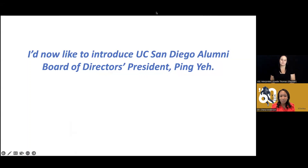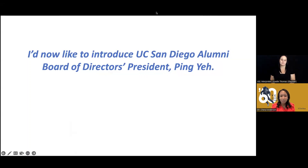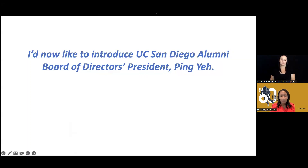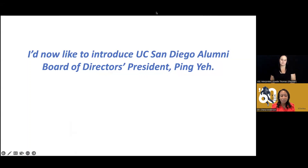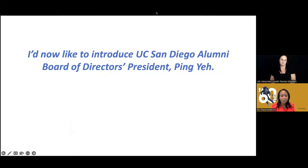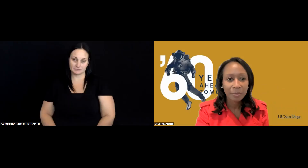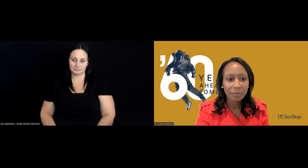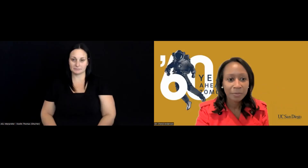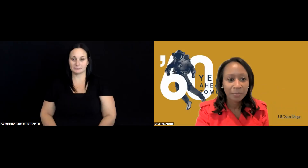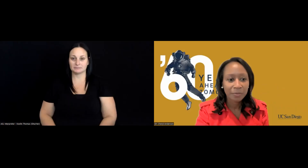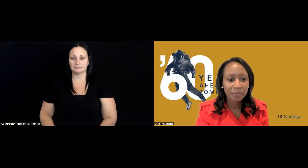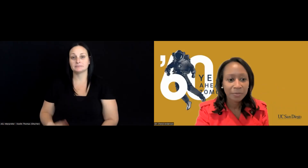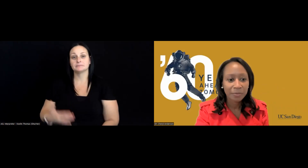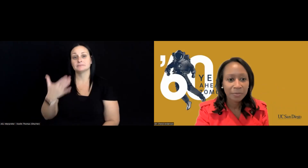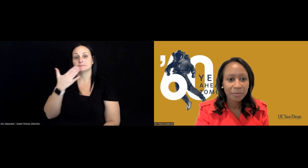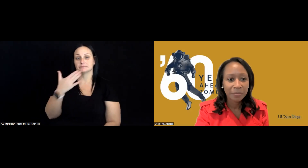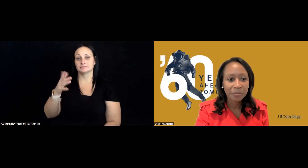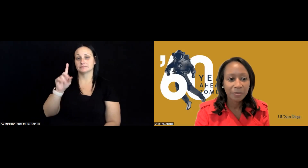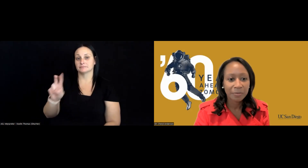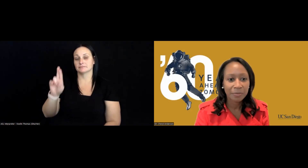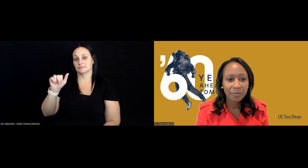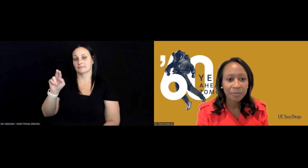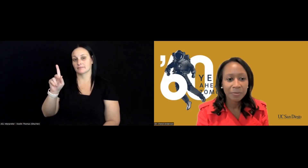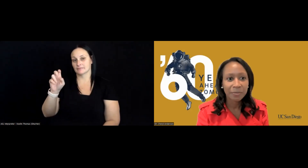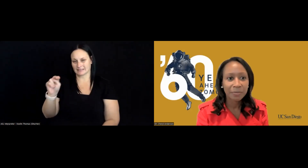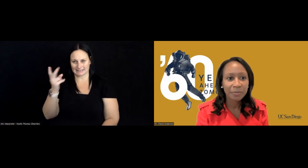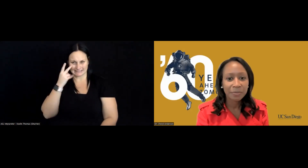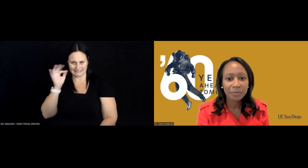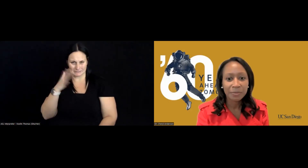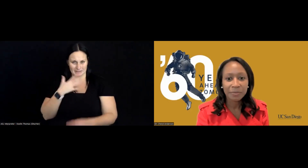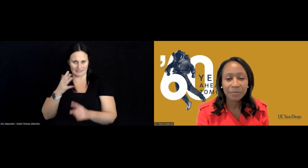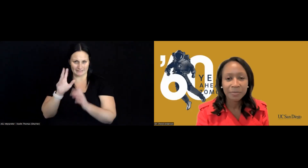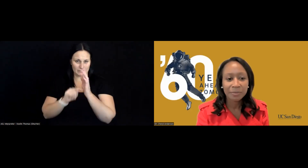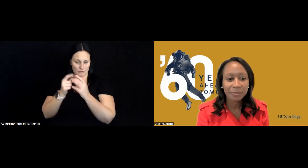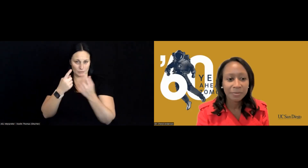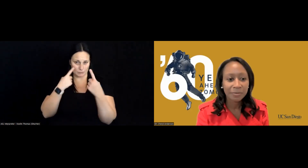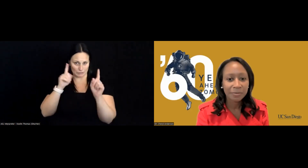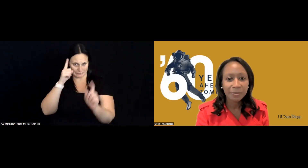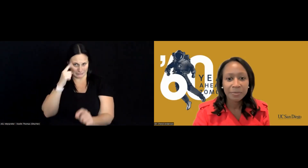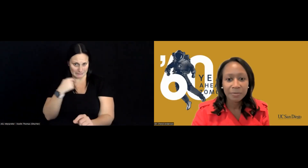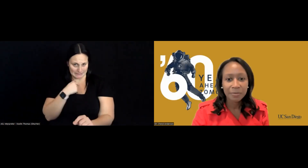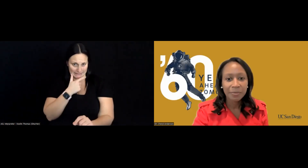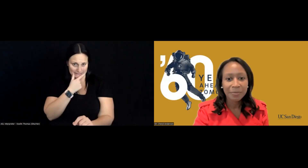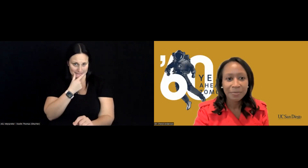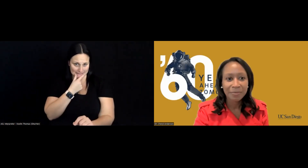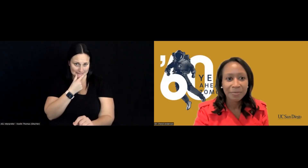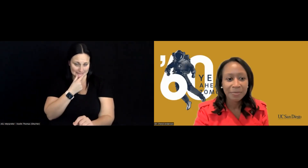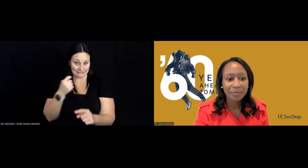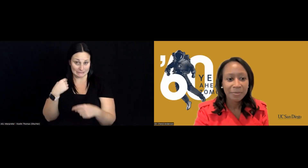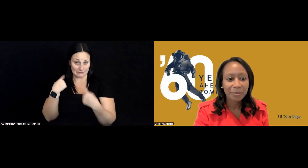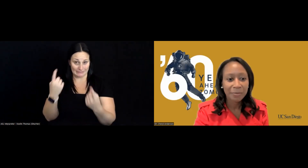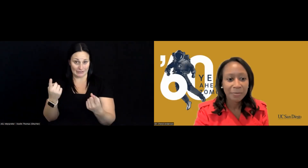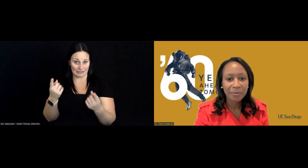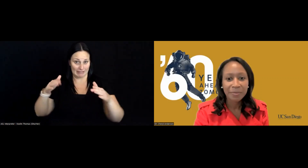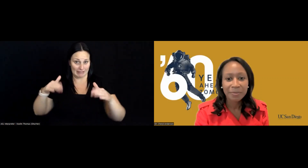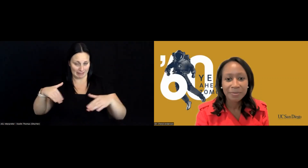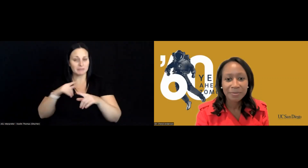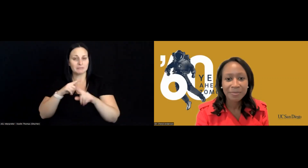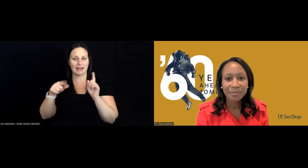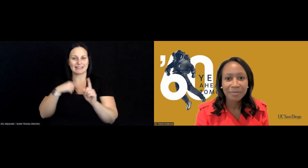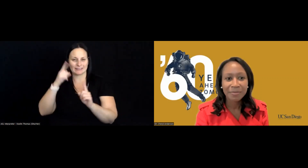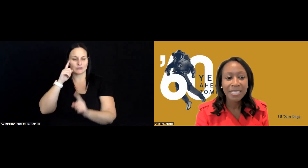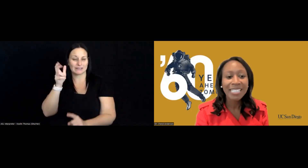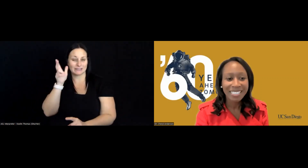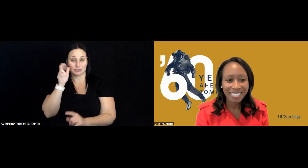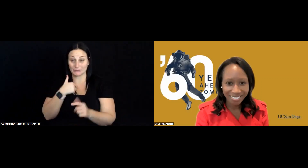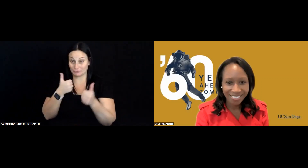Thank you so much, Dr. Anderson. Let's see if my video is going to work for me. So far, not yet, but I think you can hear